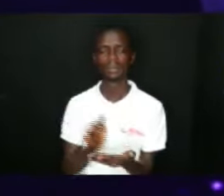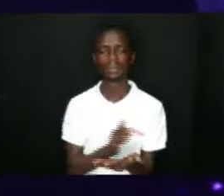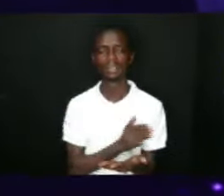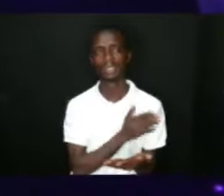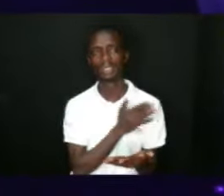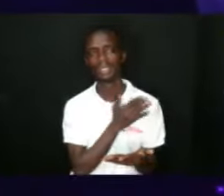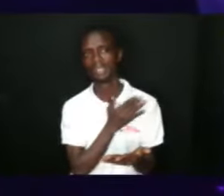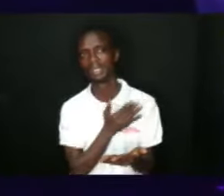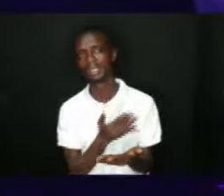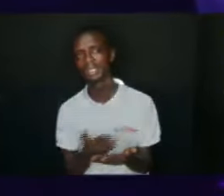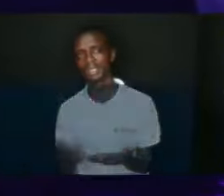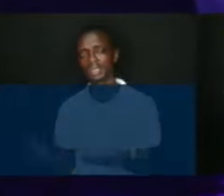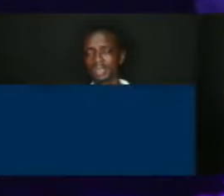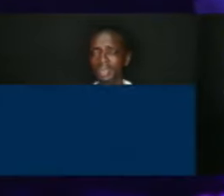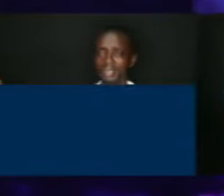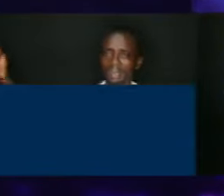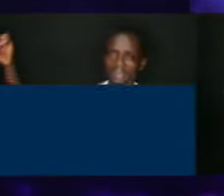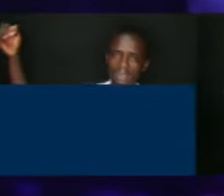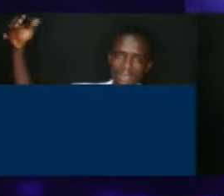wherever